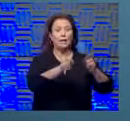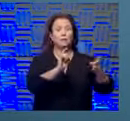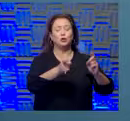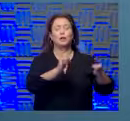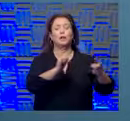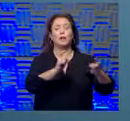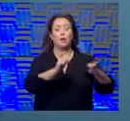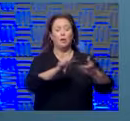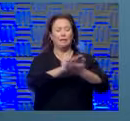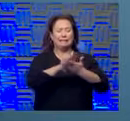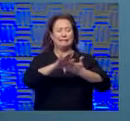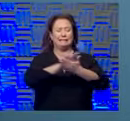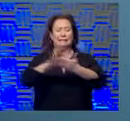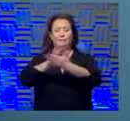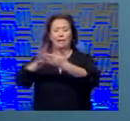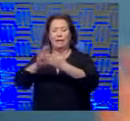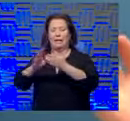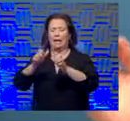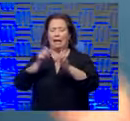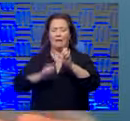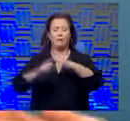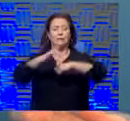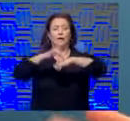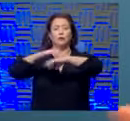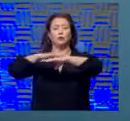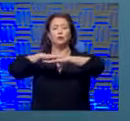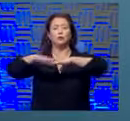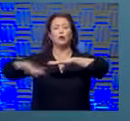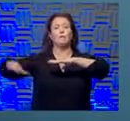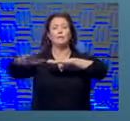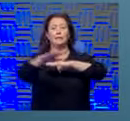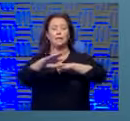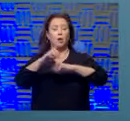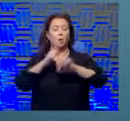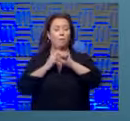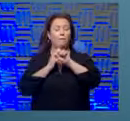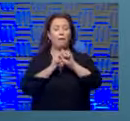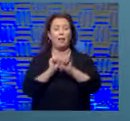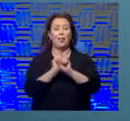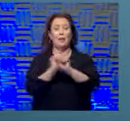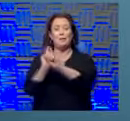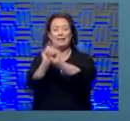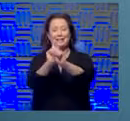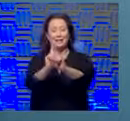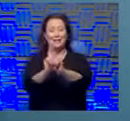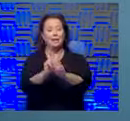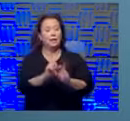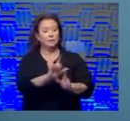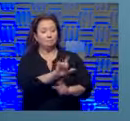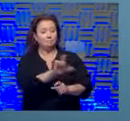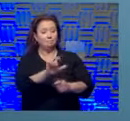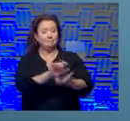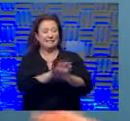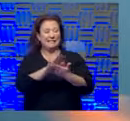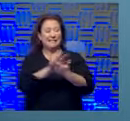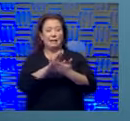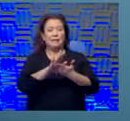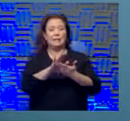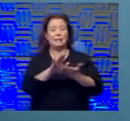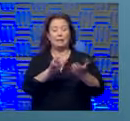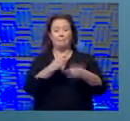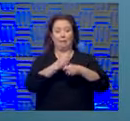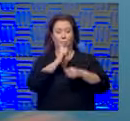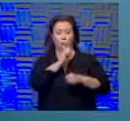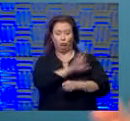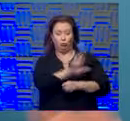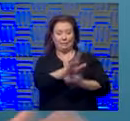disinfecting every surface after a donor touches it. So basically, we're following donors throughout the entire process with disinfectant wipes and making sure